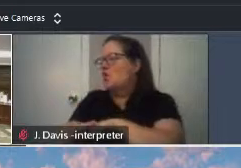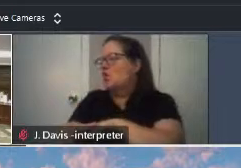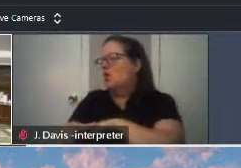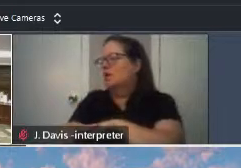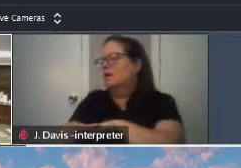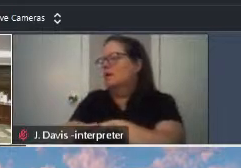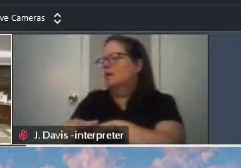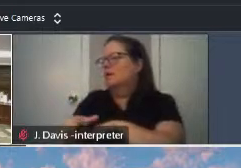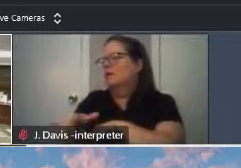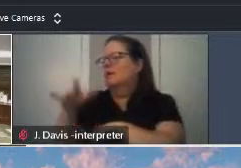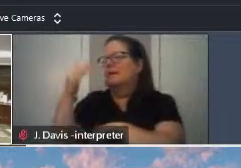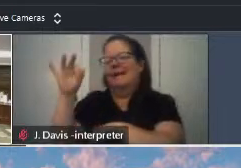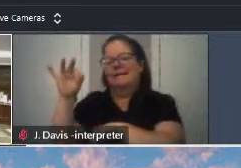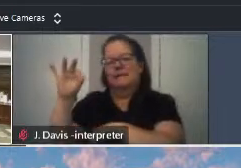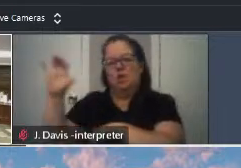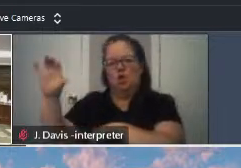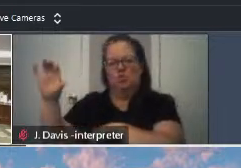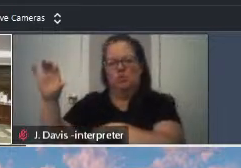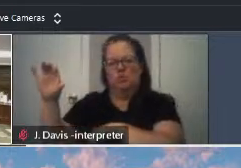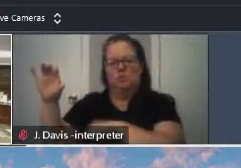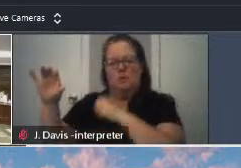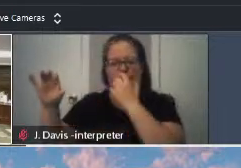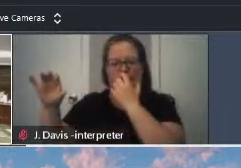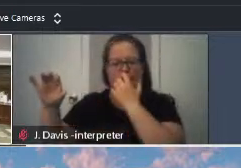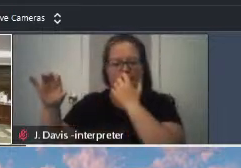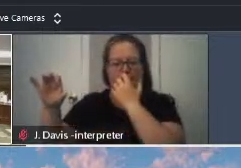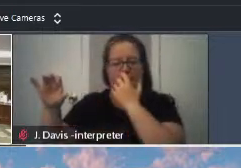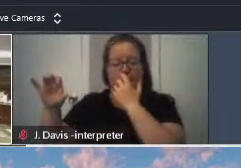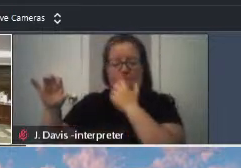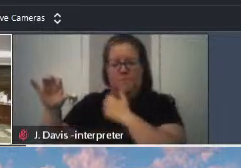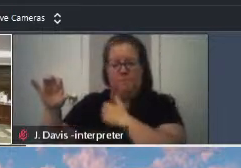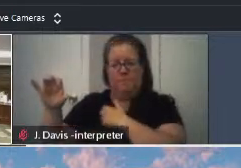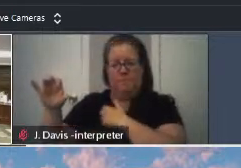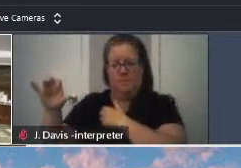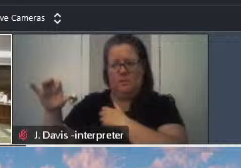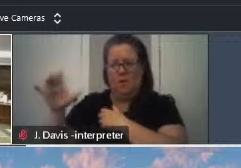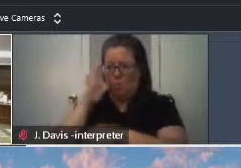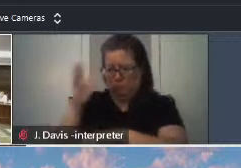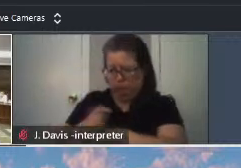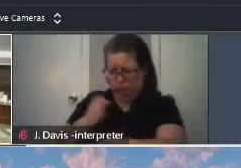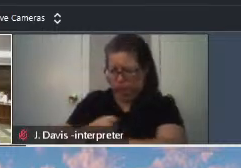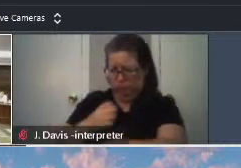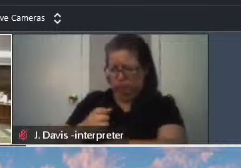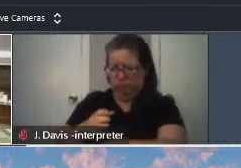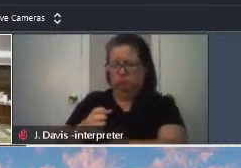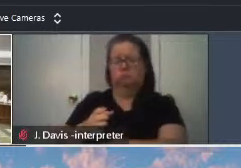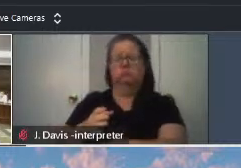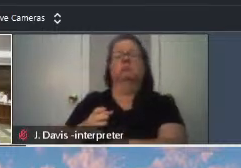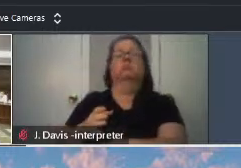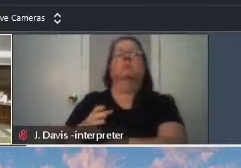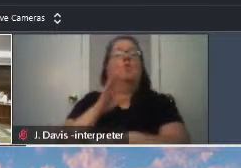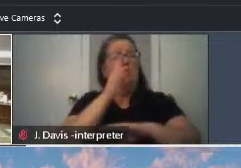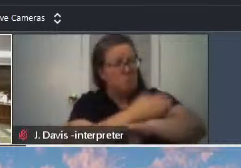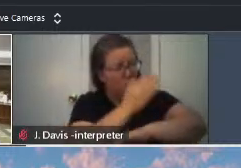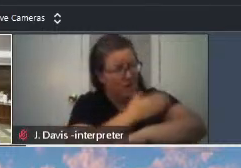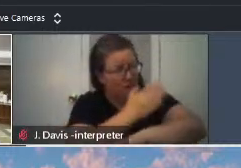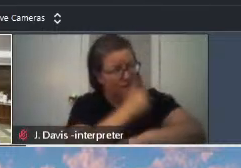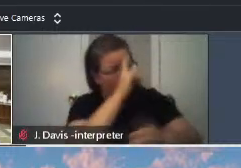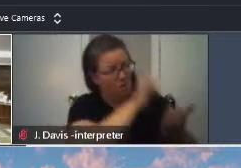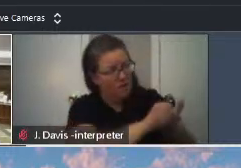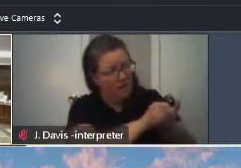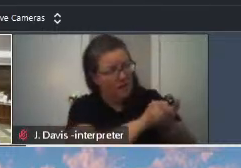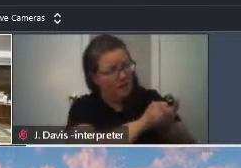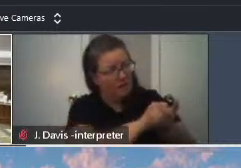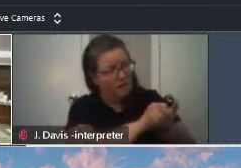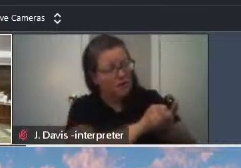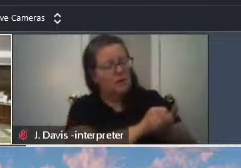the 19 aughts. Yeah. So are there gonna be some major renovations to those properties? So, Yes, or it is. otherwise, you're